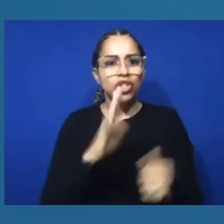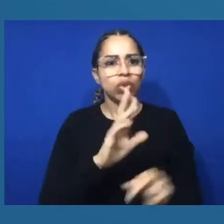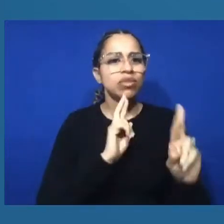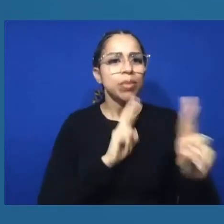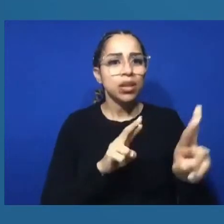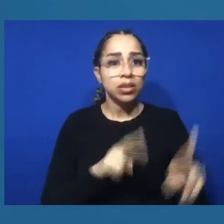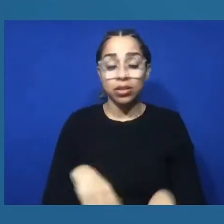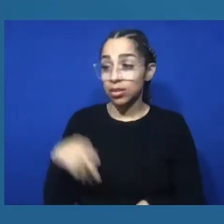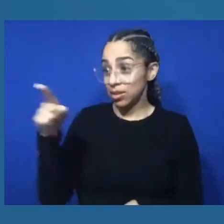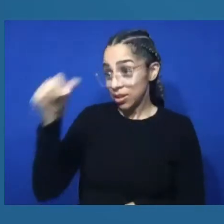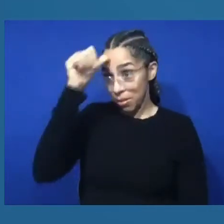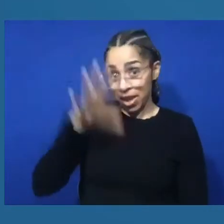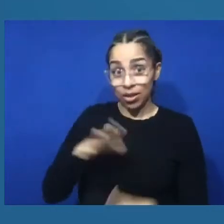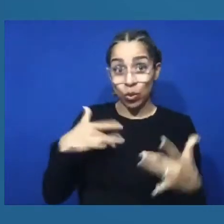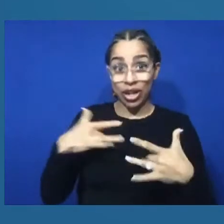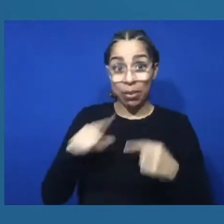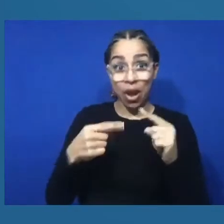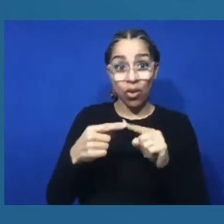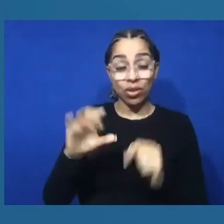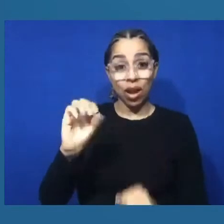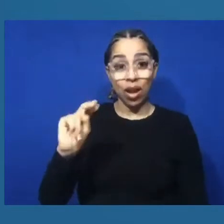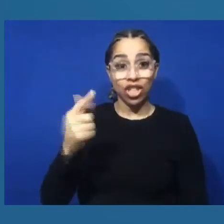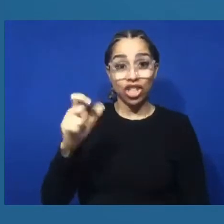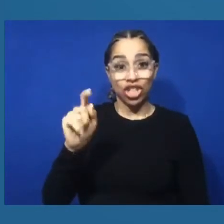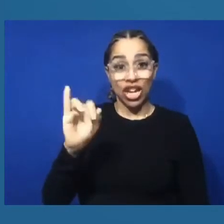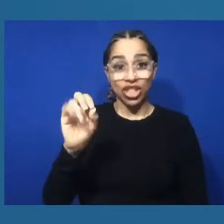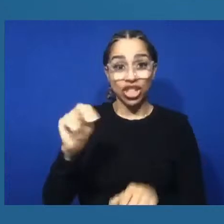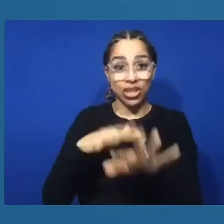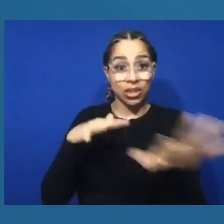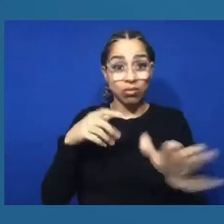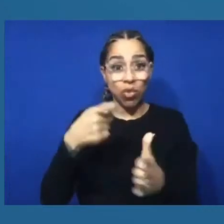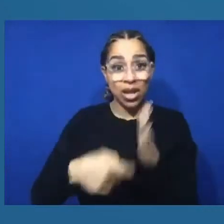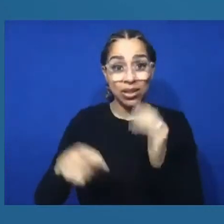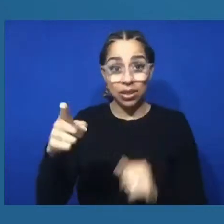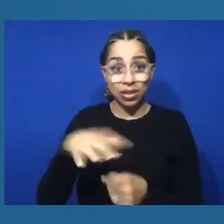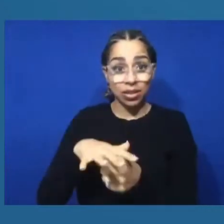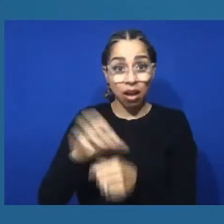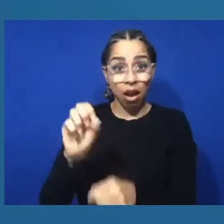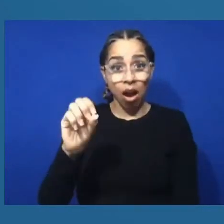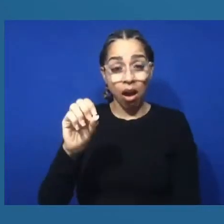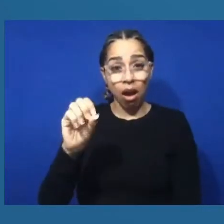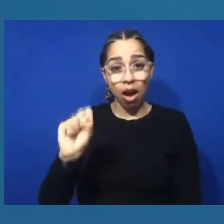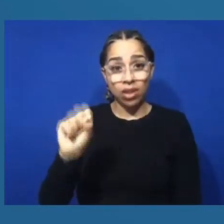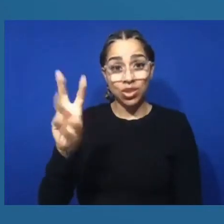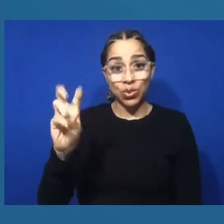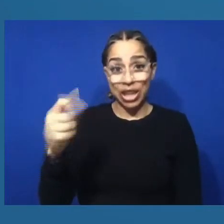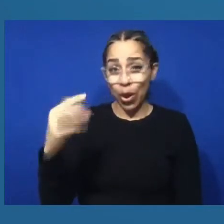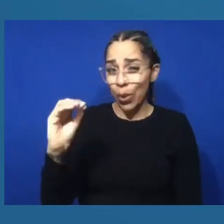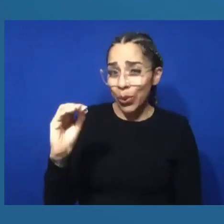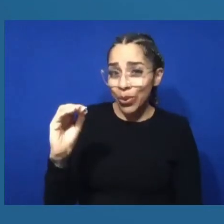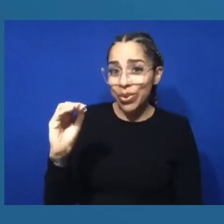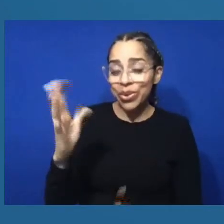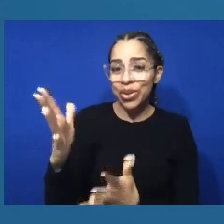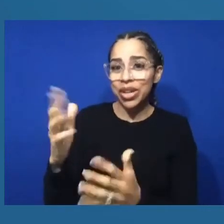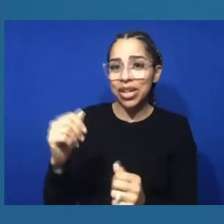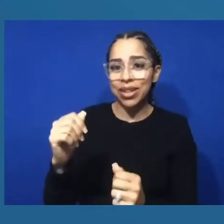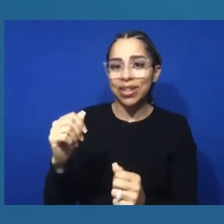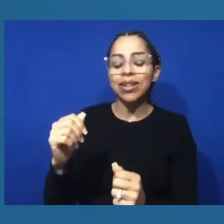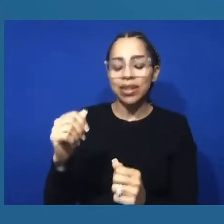Oswego? Okay. No, what he has to understand is this.